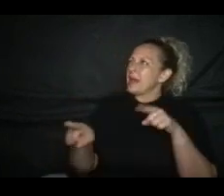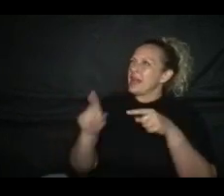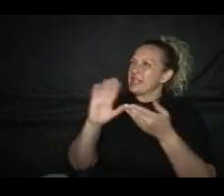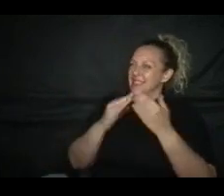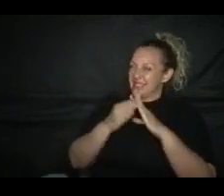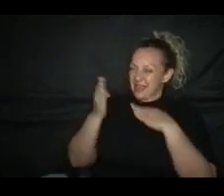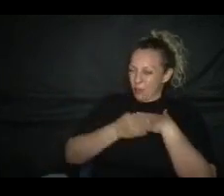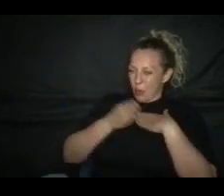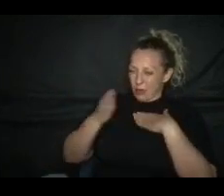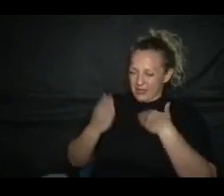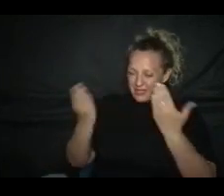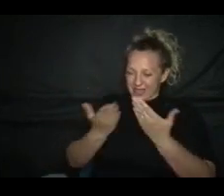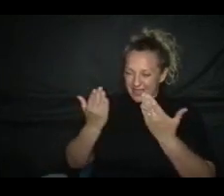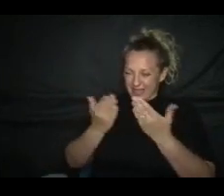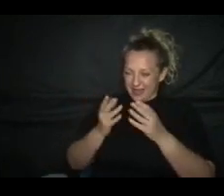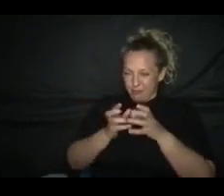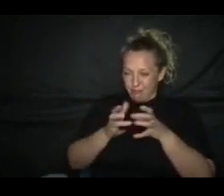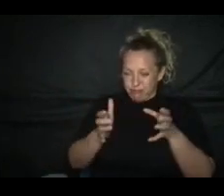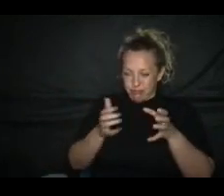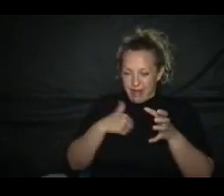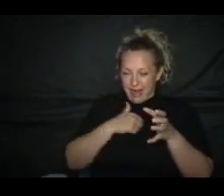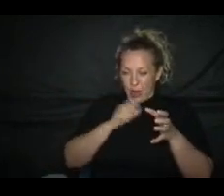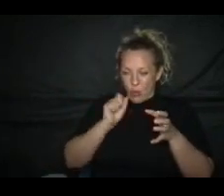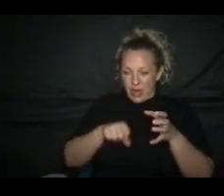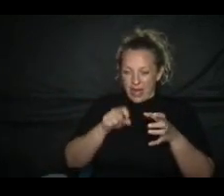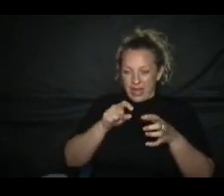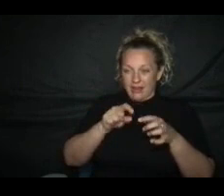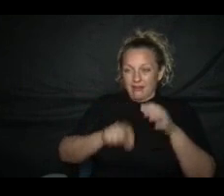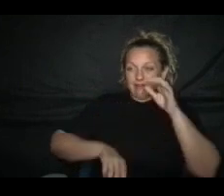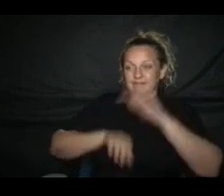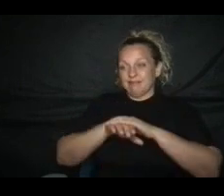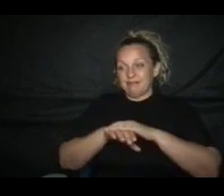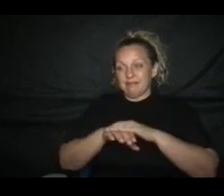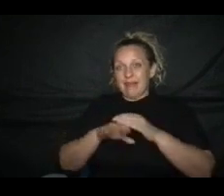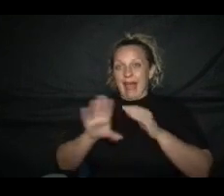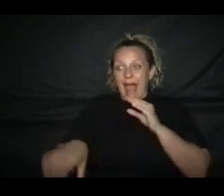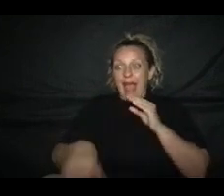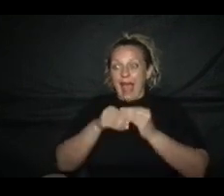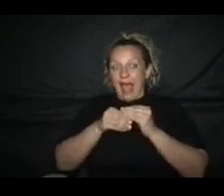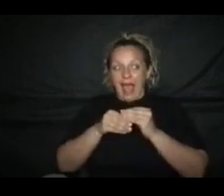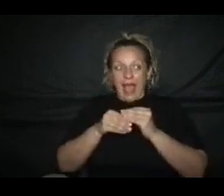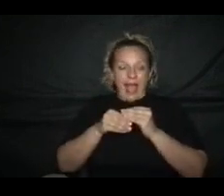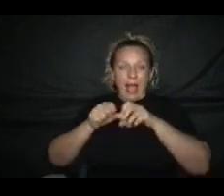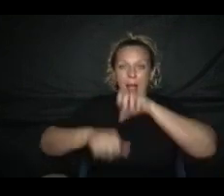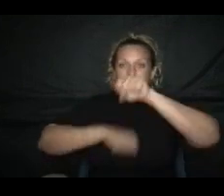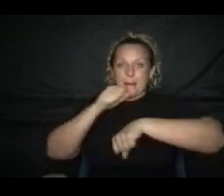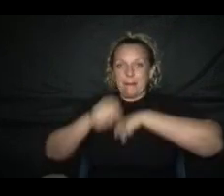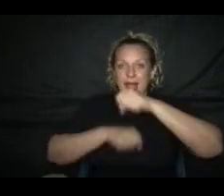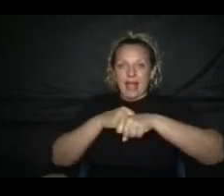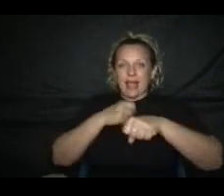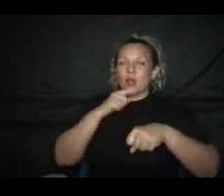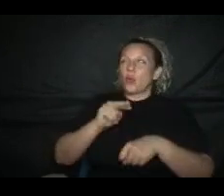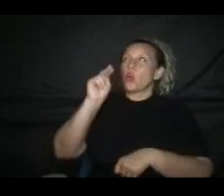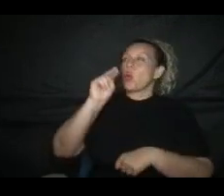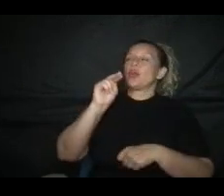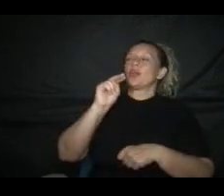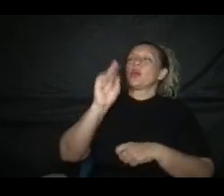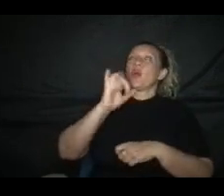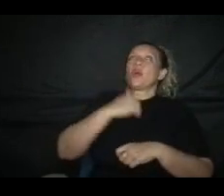really no expansion, so to speak, except going north. I'm sorry, not going north, going